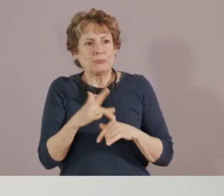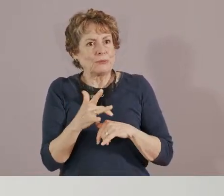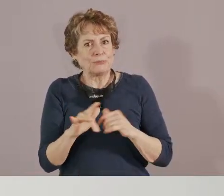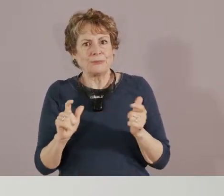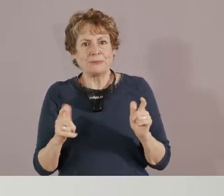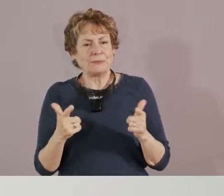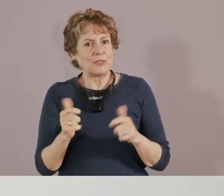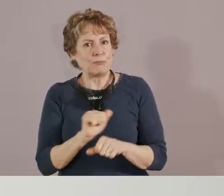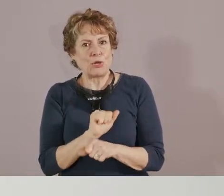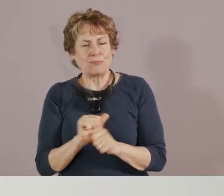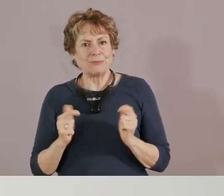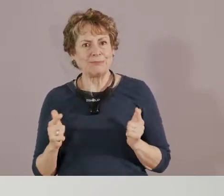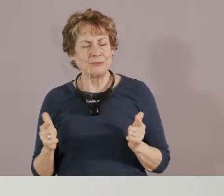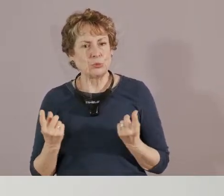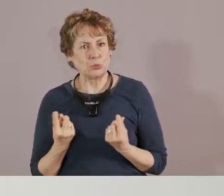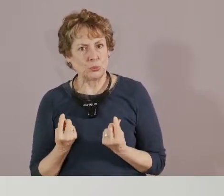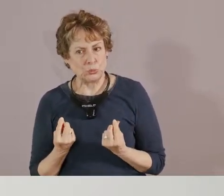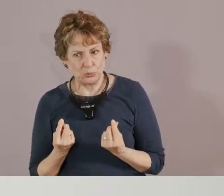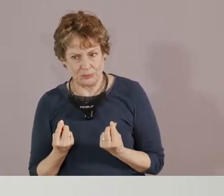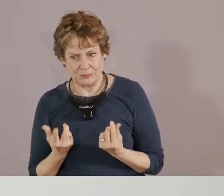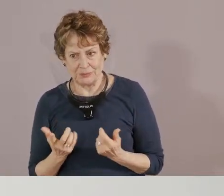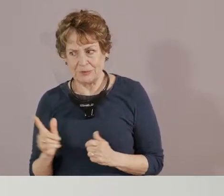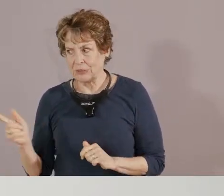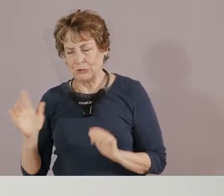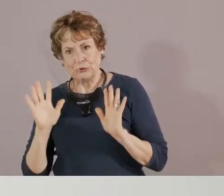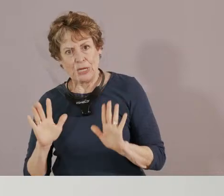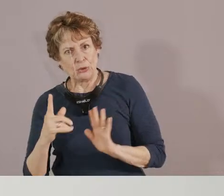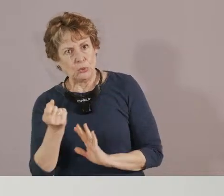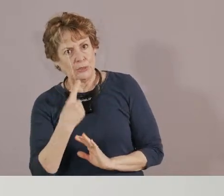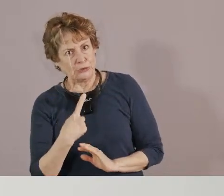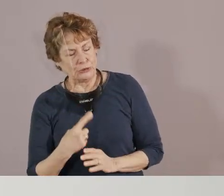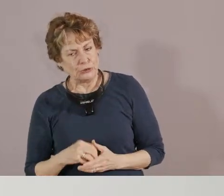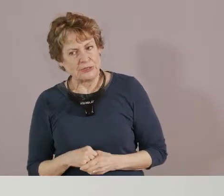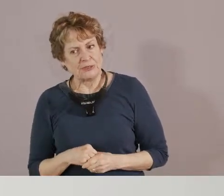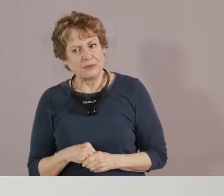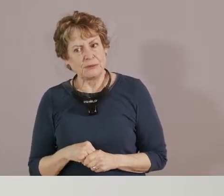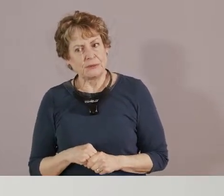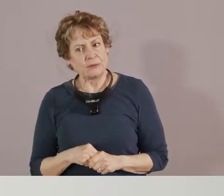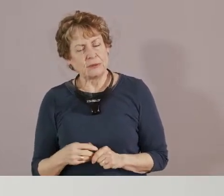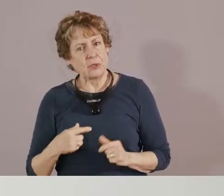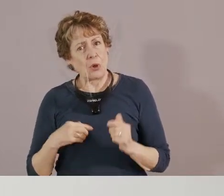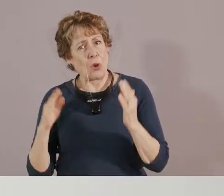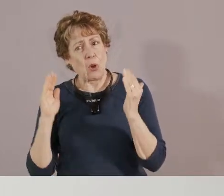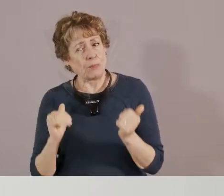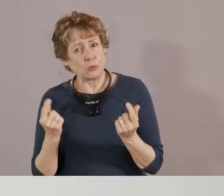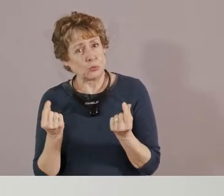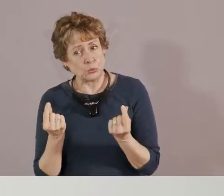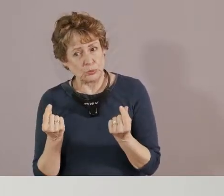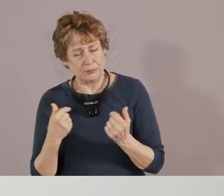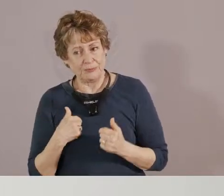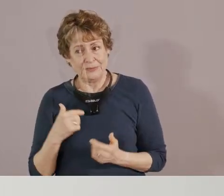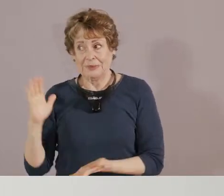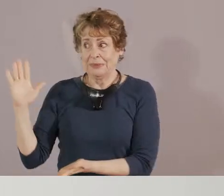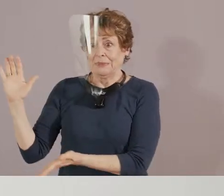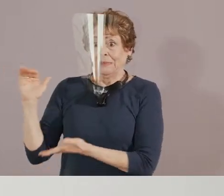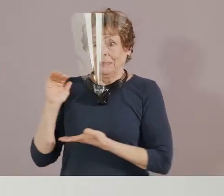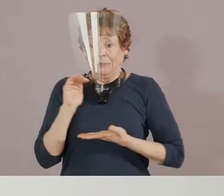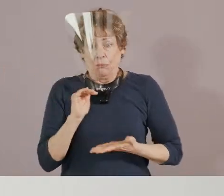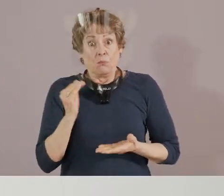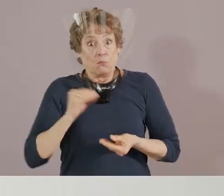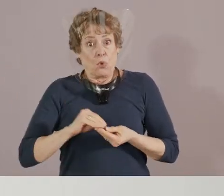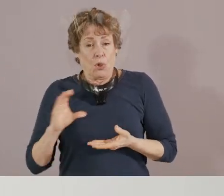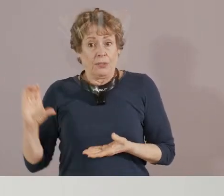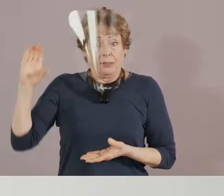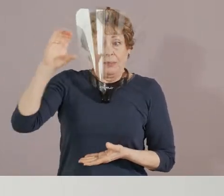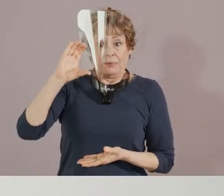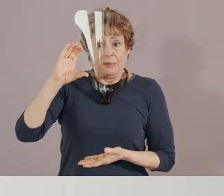great question. So what we're hoping to be able to do is as we get additional doses, we are going to try and open up more appointments. So